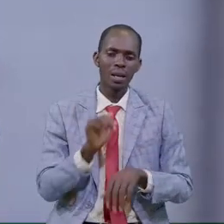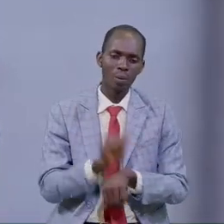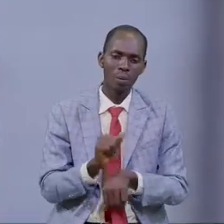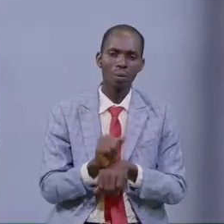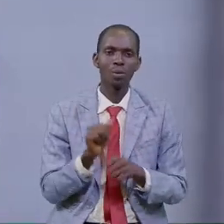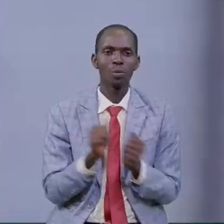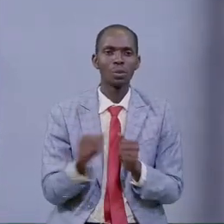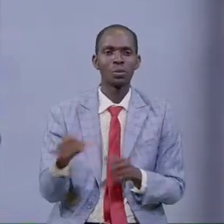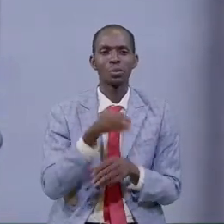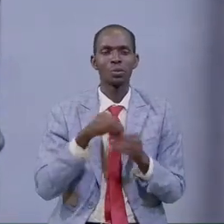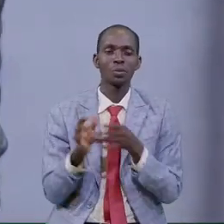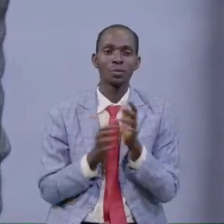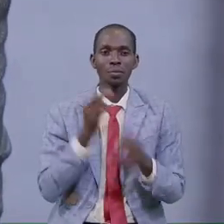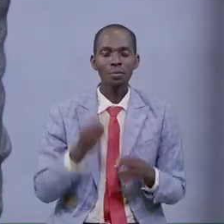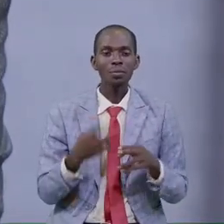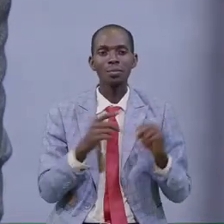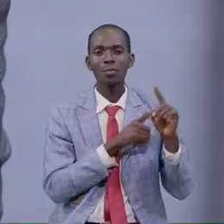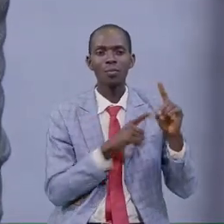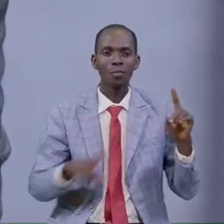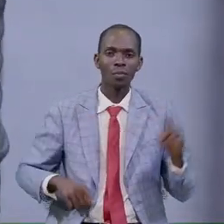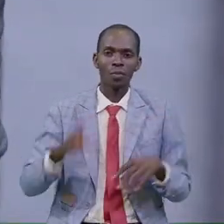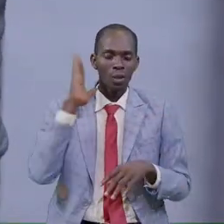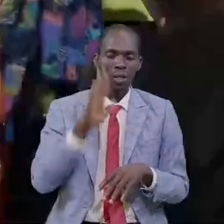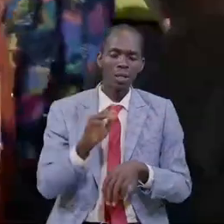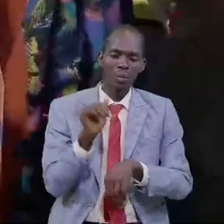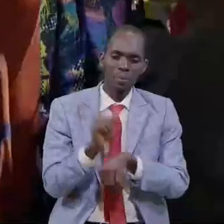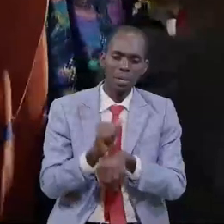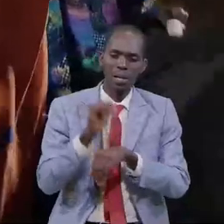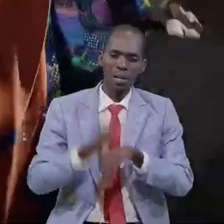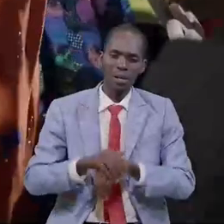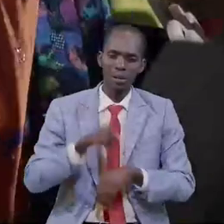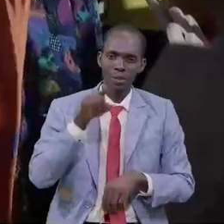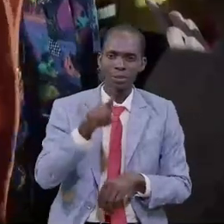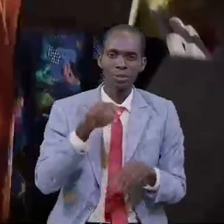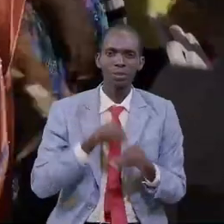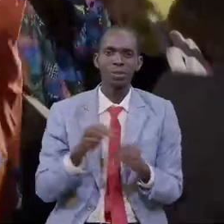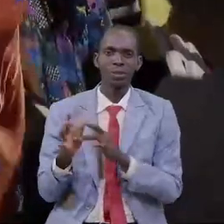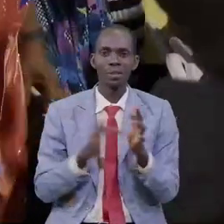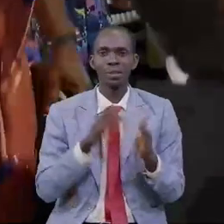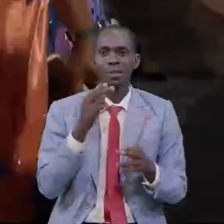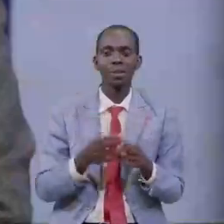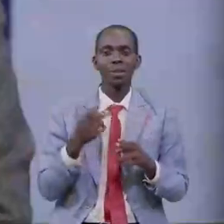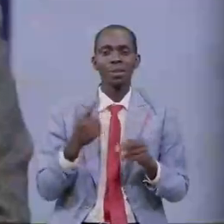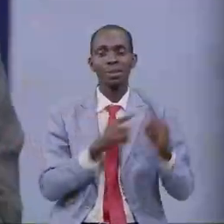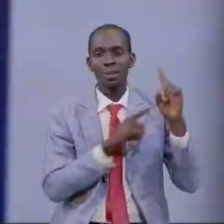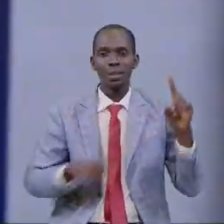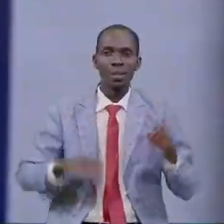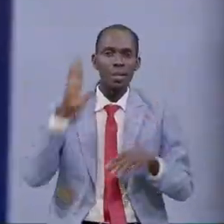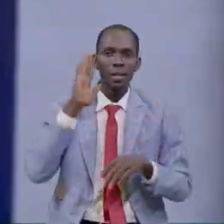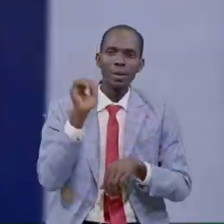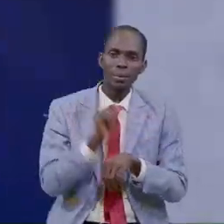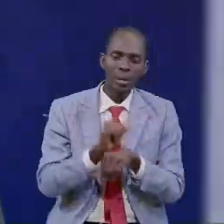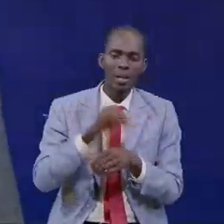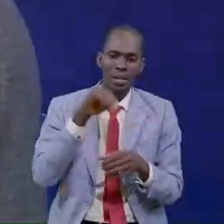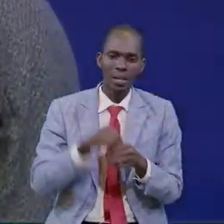vous. The Lord will walk on you. Le Seigneur travaillera sur the vous. The Lord will walk in you. Le Seigneur travaillera